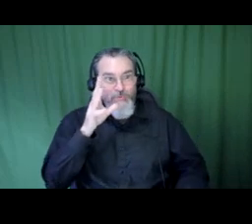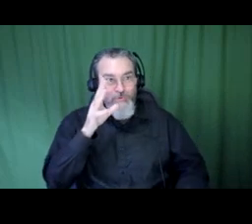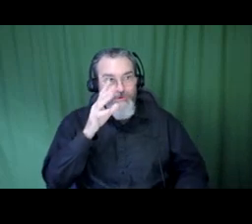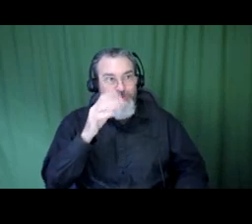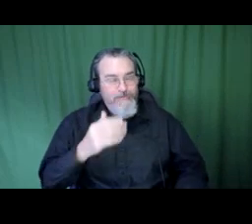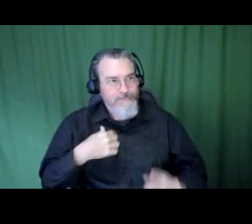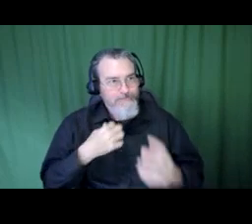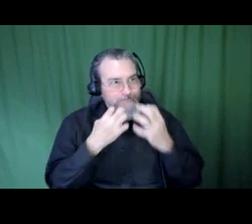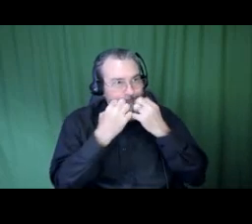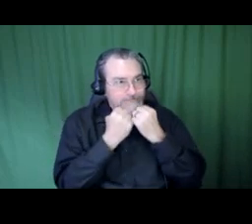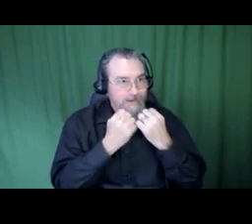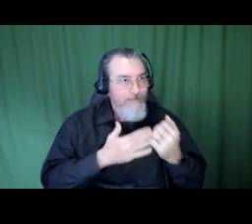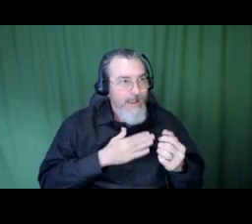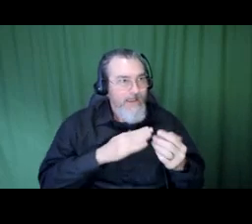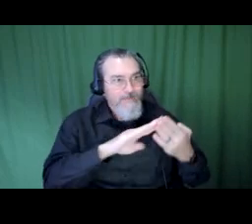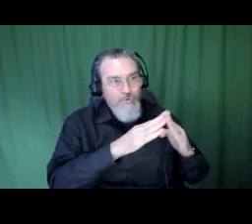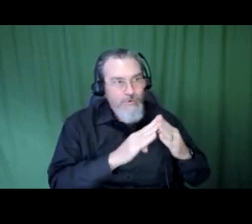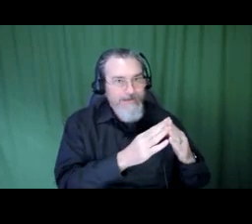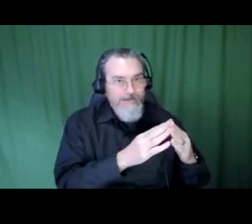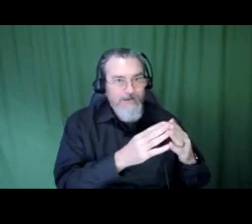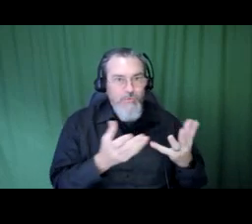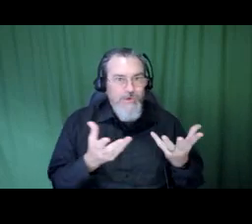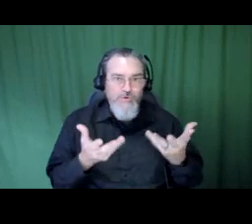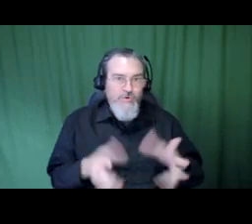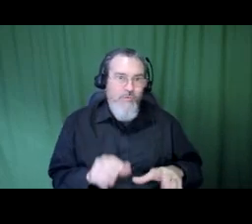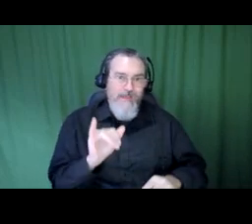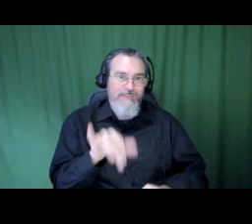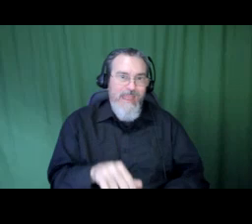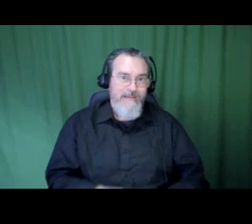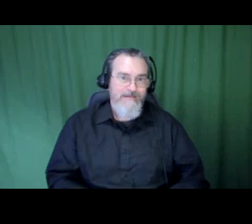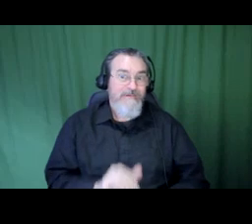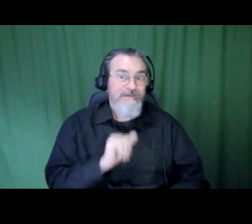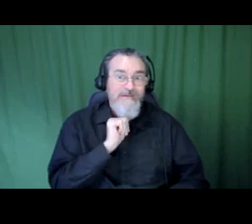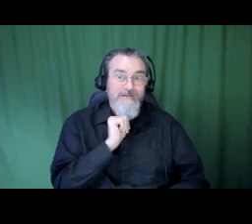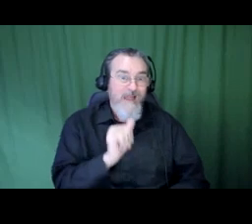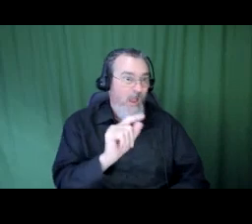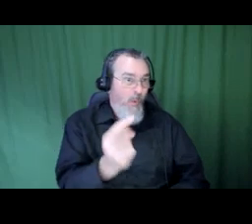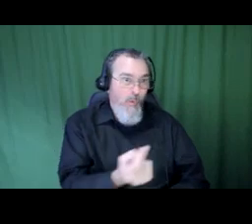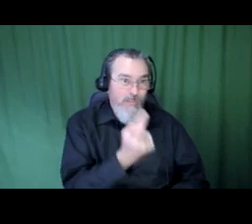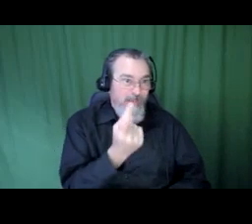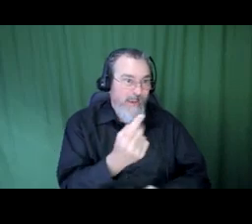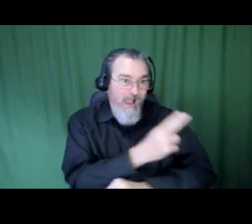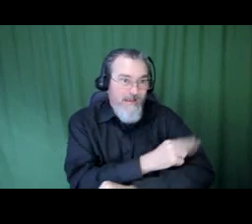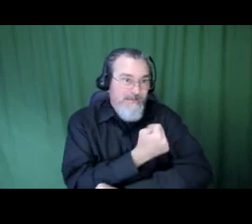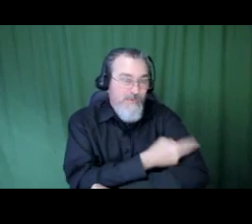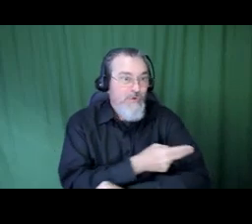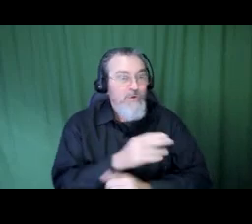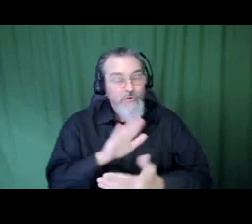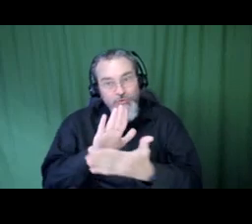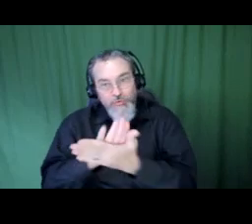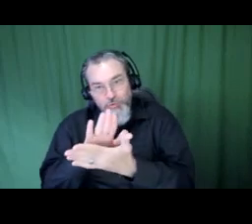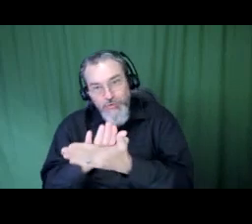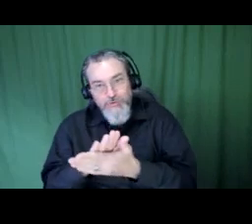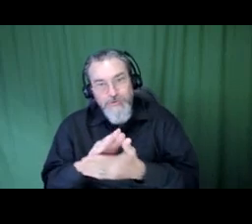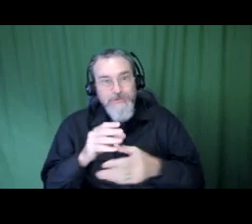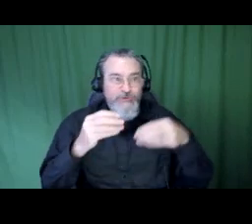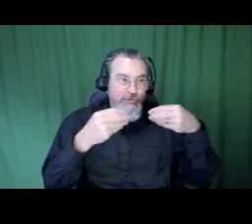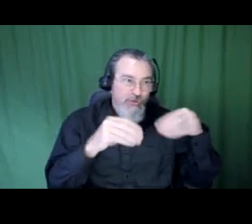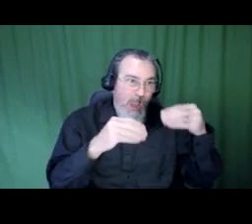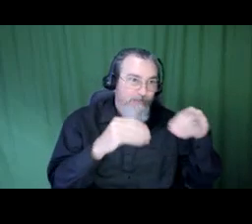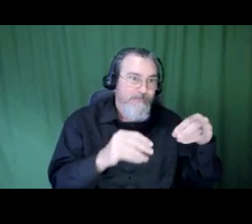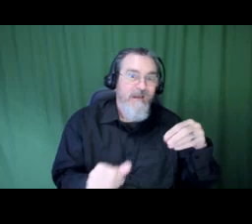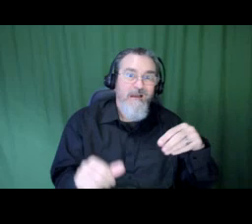community, obviously we don't want to see that. And it wasn't just the hospital. There were schools, there were shops, there were other entities